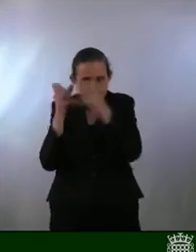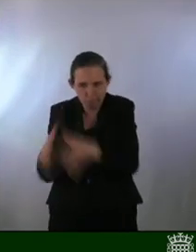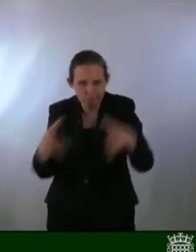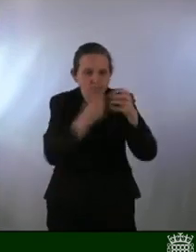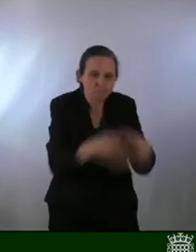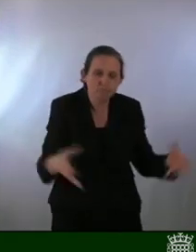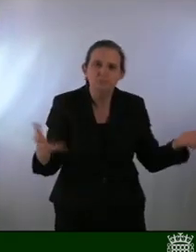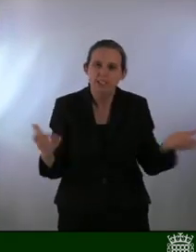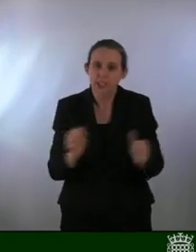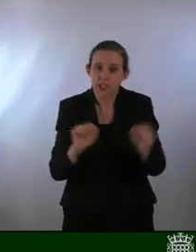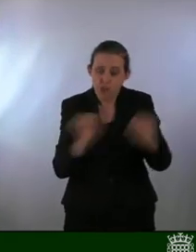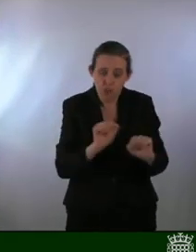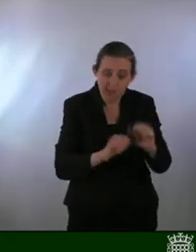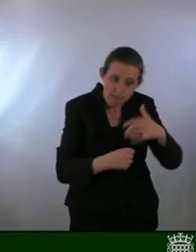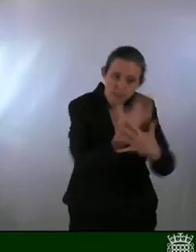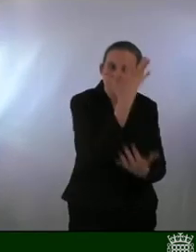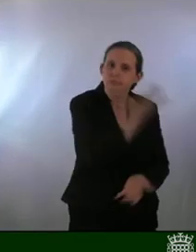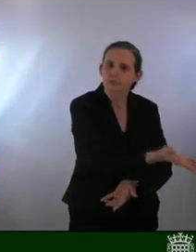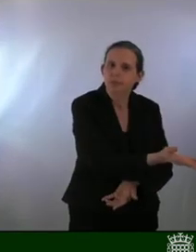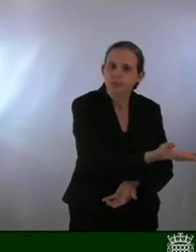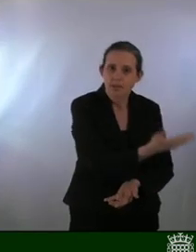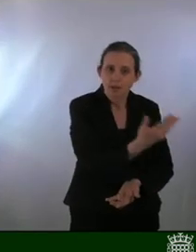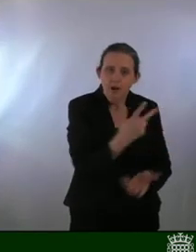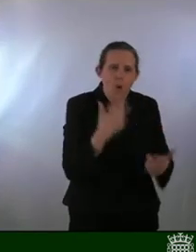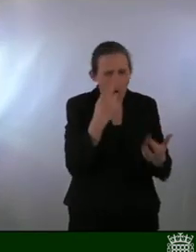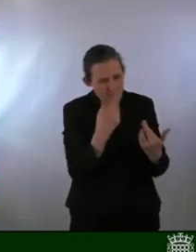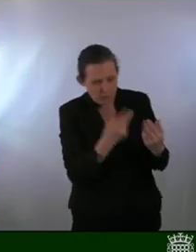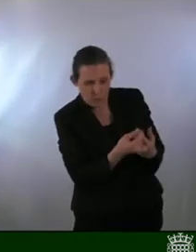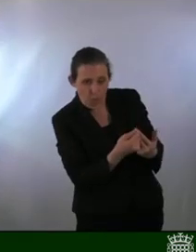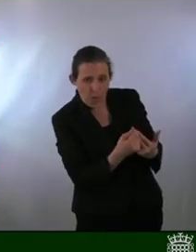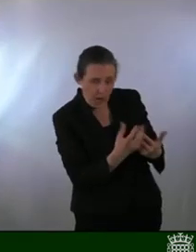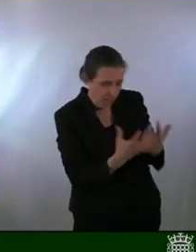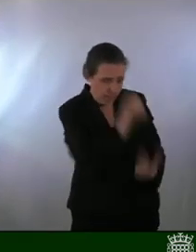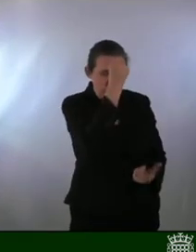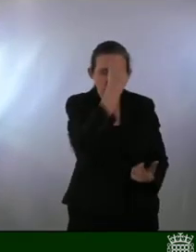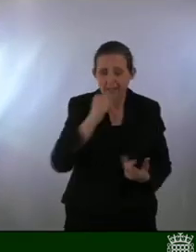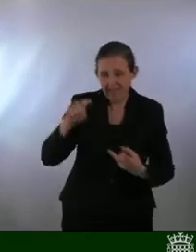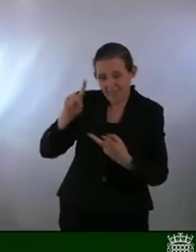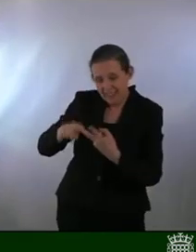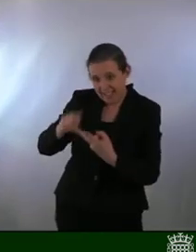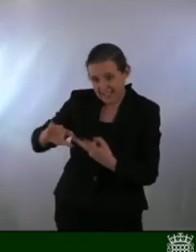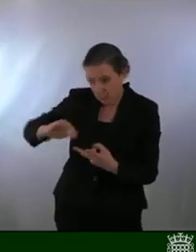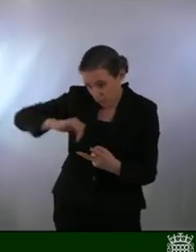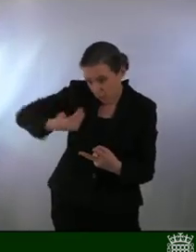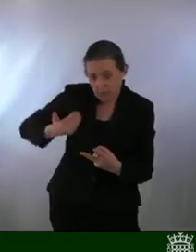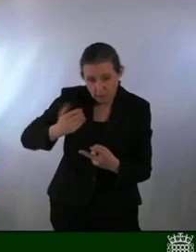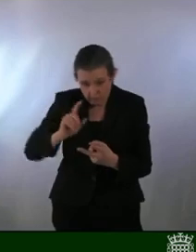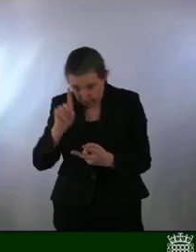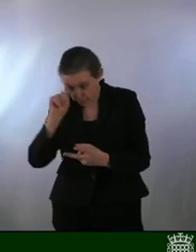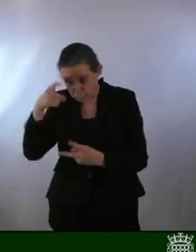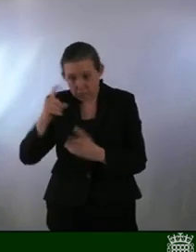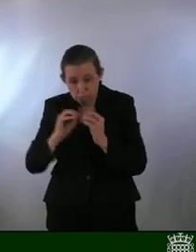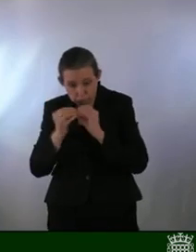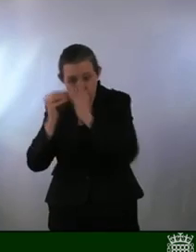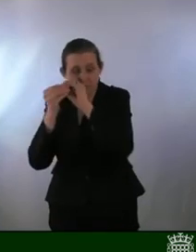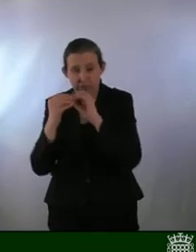is yet to be invented, although we hope that it is fairly soon. The second of those has just been invented in the